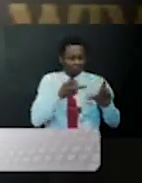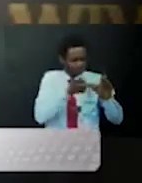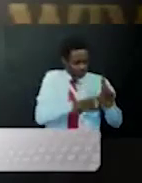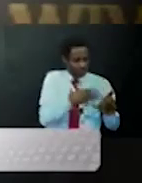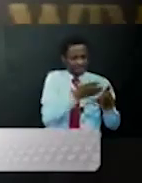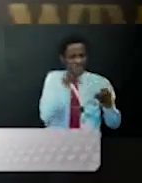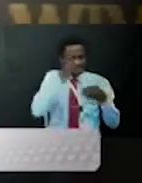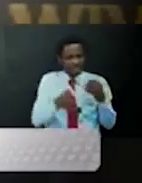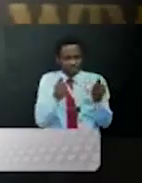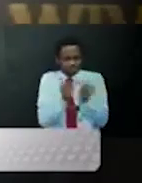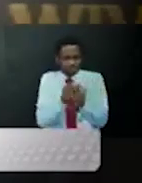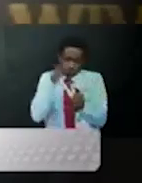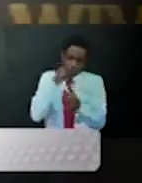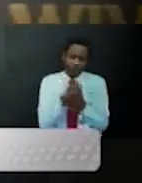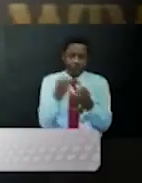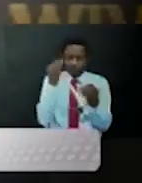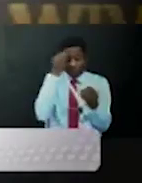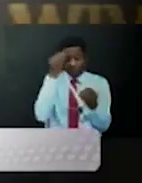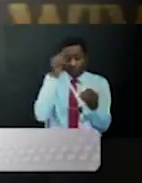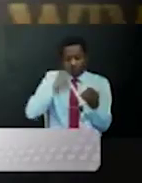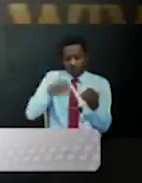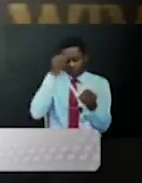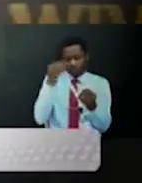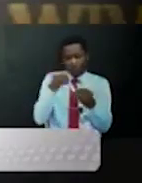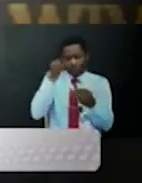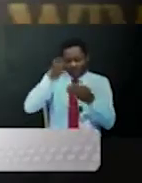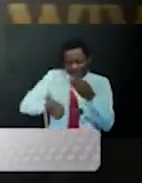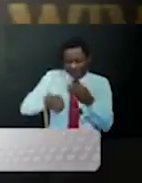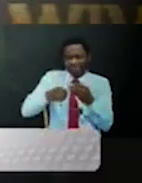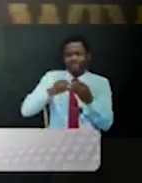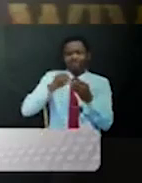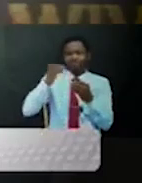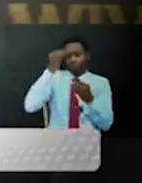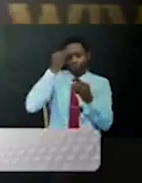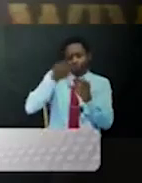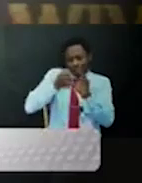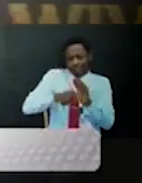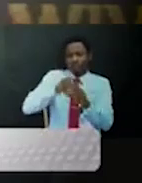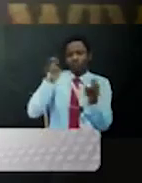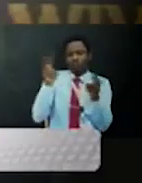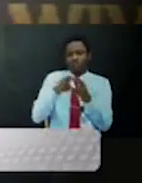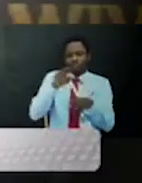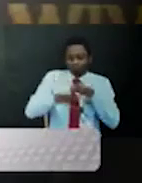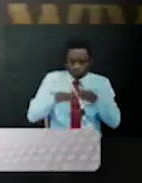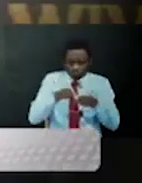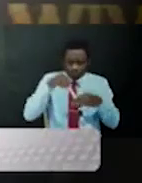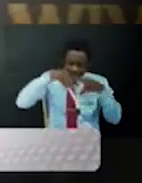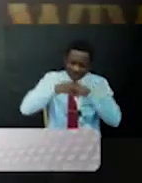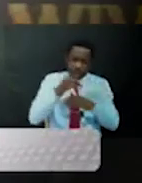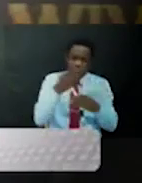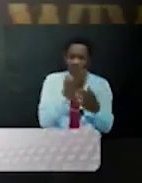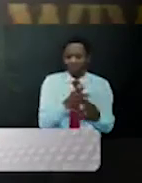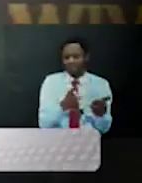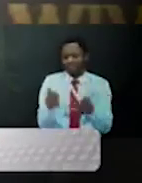the beginning so you can walk majestically and happily into what God has prepared for you. Are we